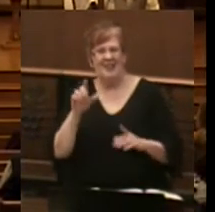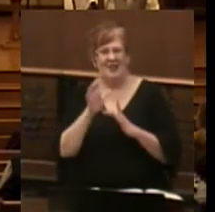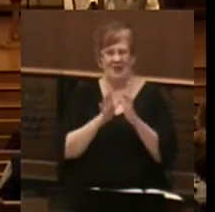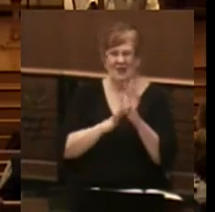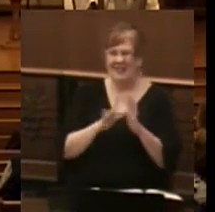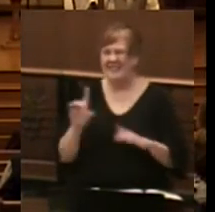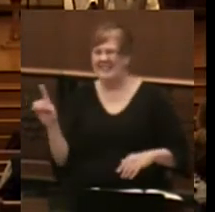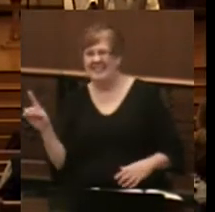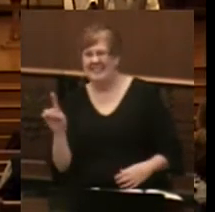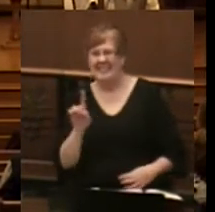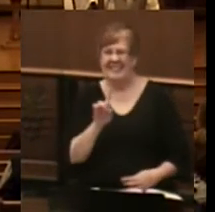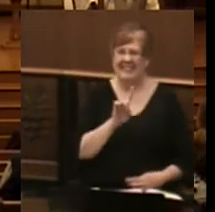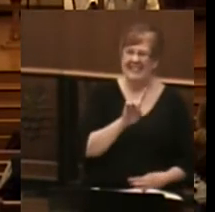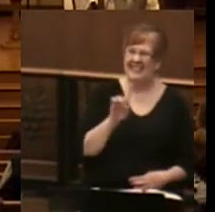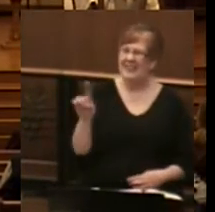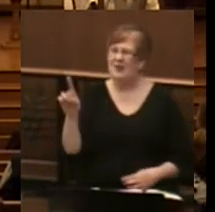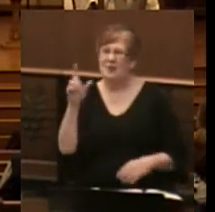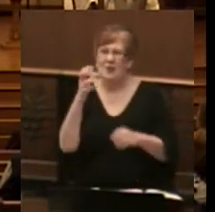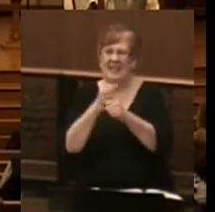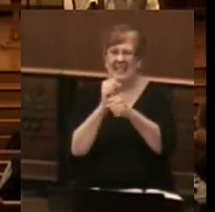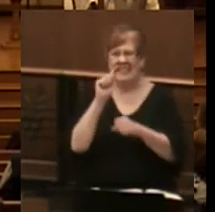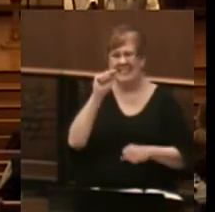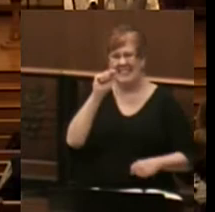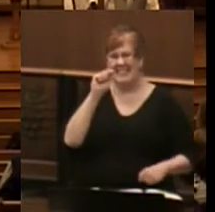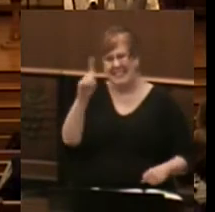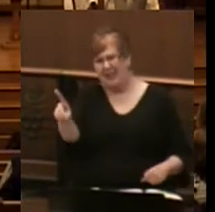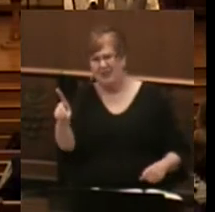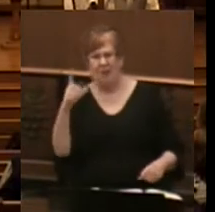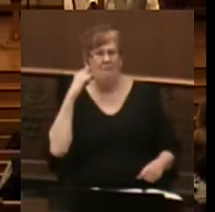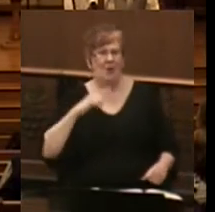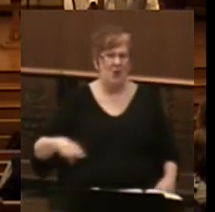through the devil's grasp to score a touchdown for you.